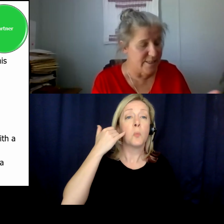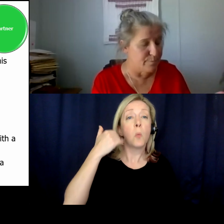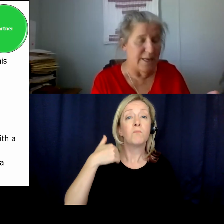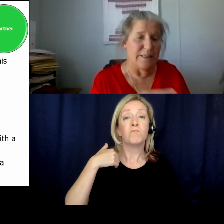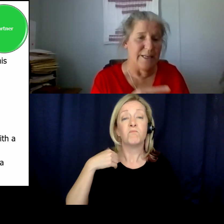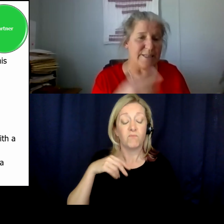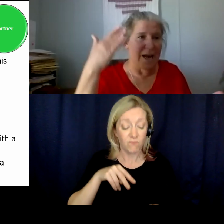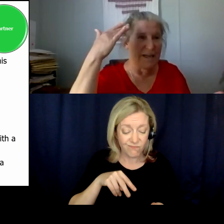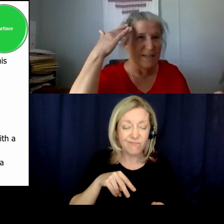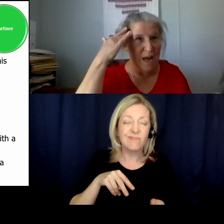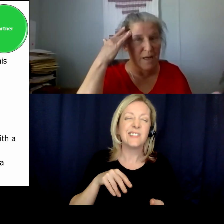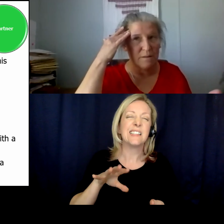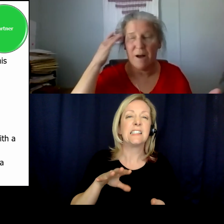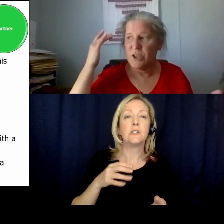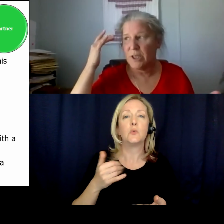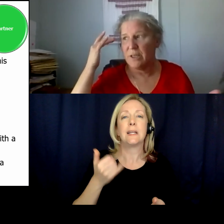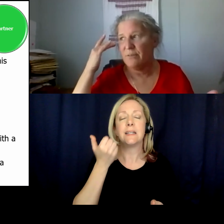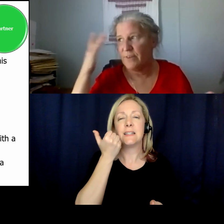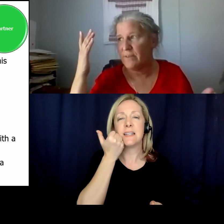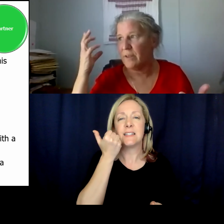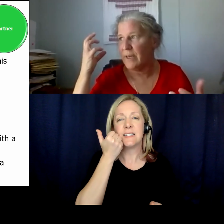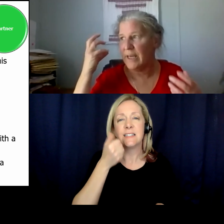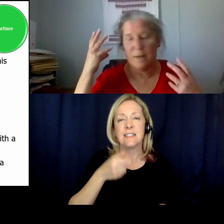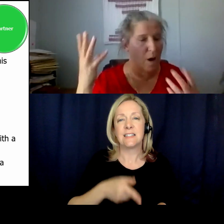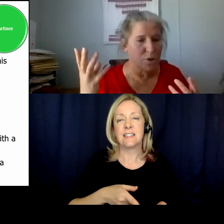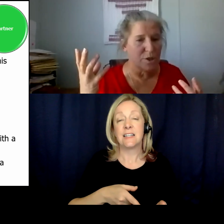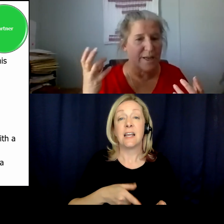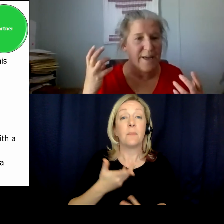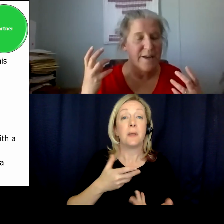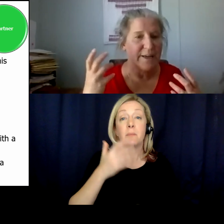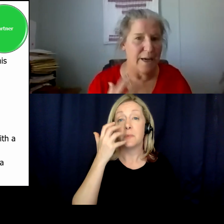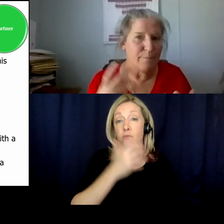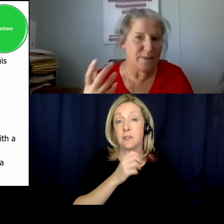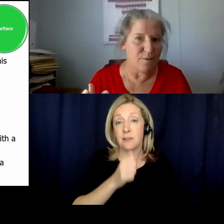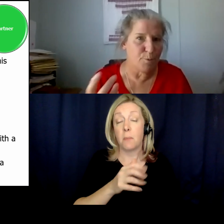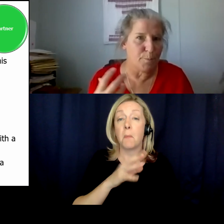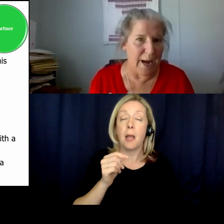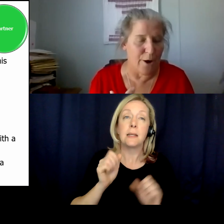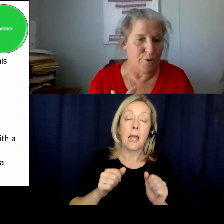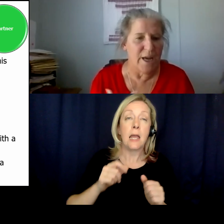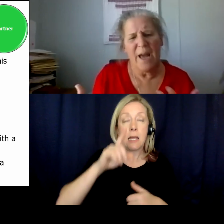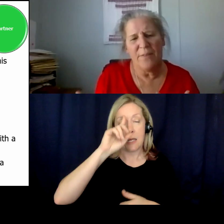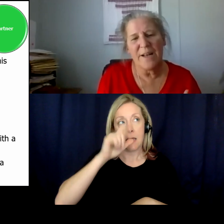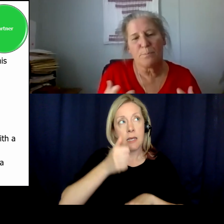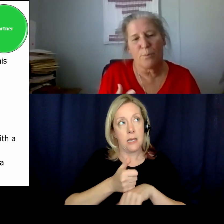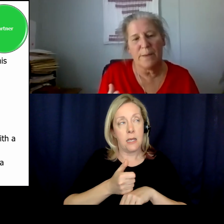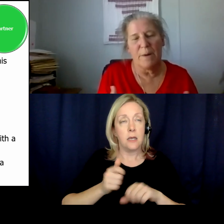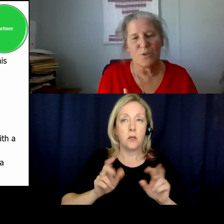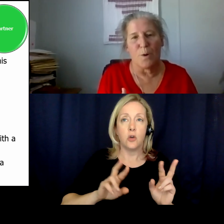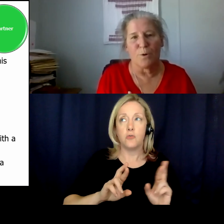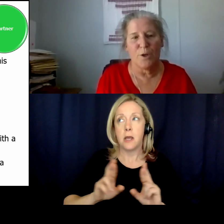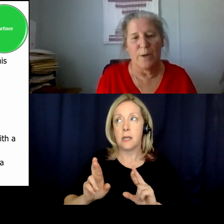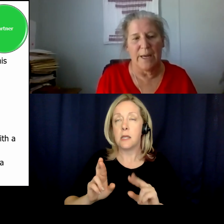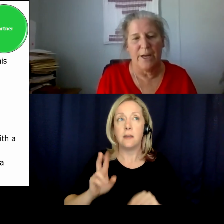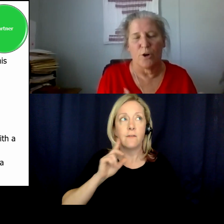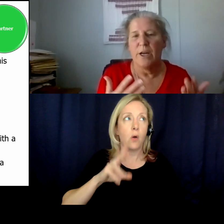the dentist, but at least I can psychologically, physically, emotionally get myself prepared. And that's pretty much